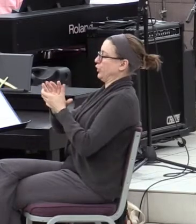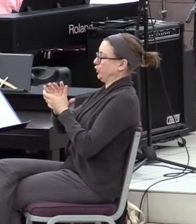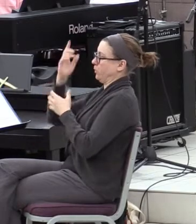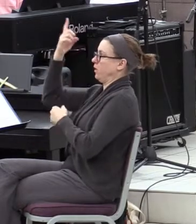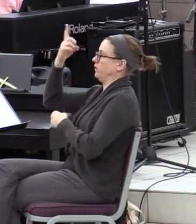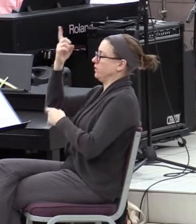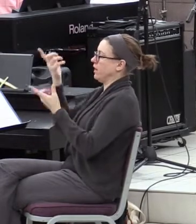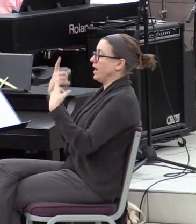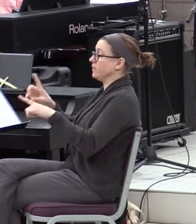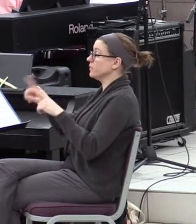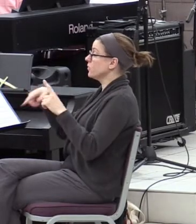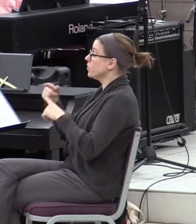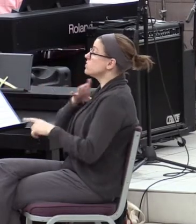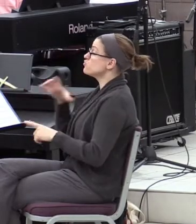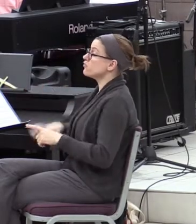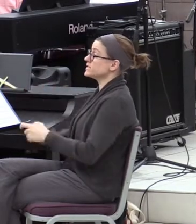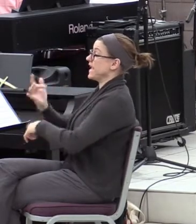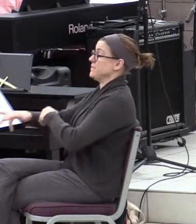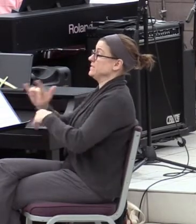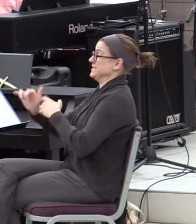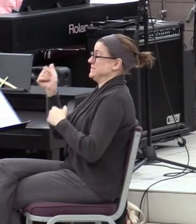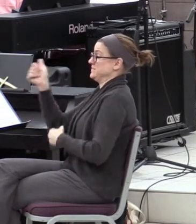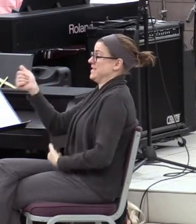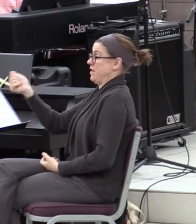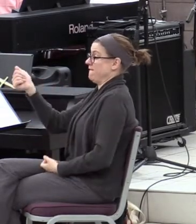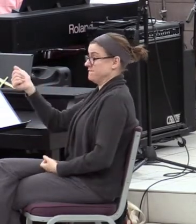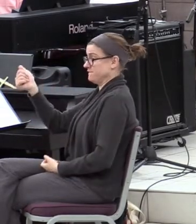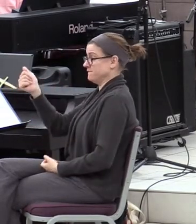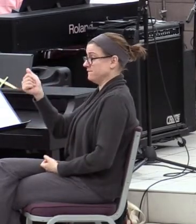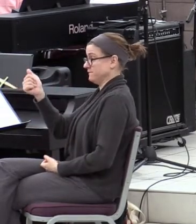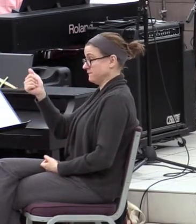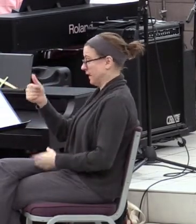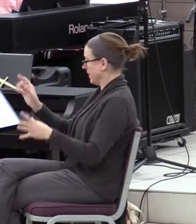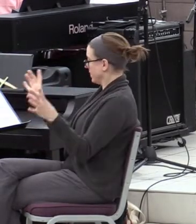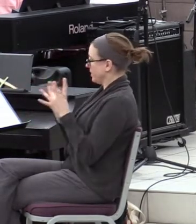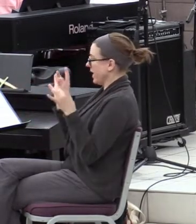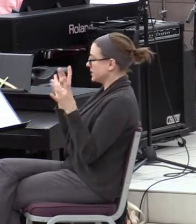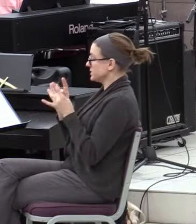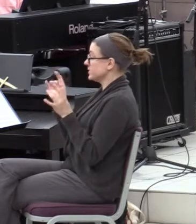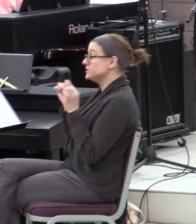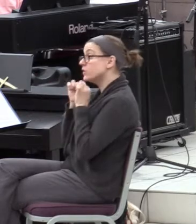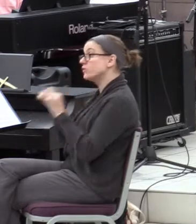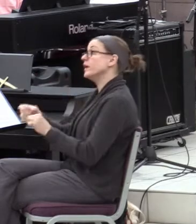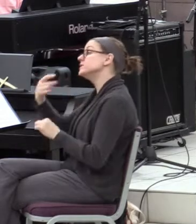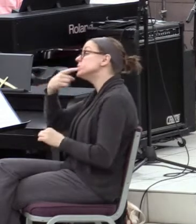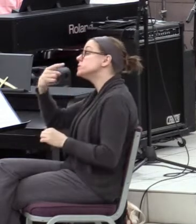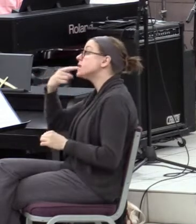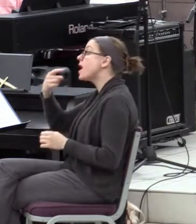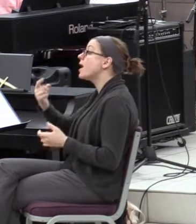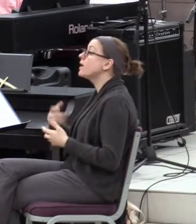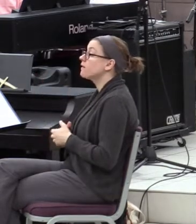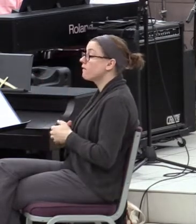when Christ emptied himself, the passage then goes on to say,